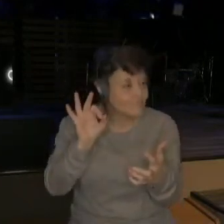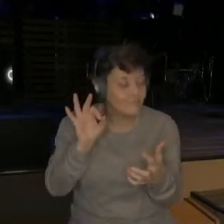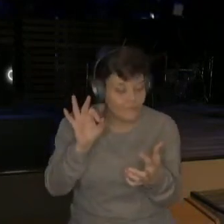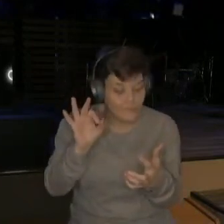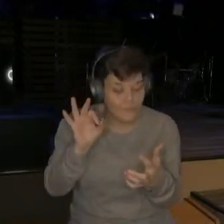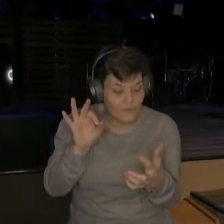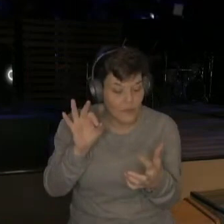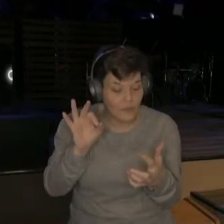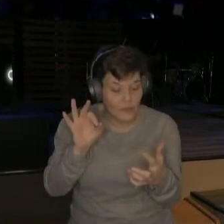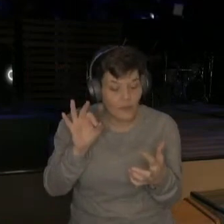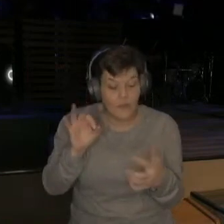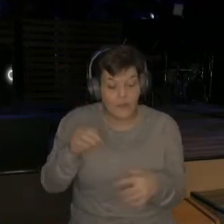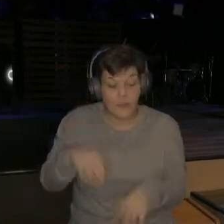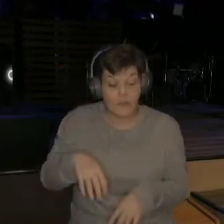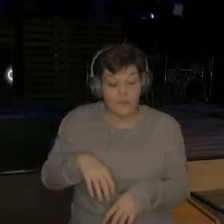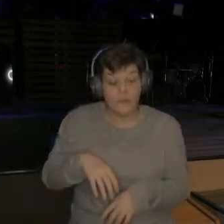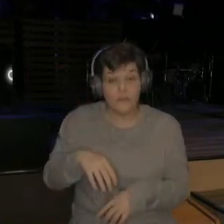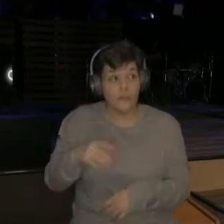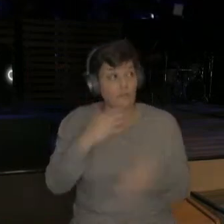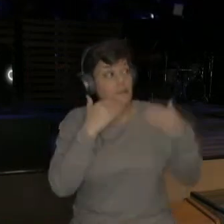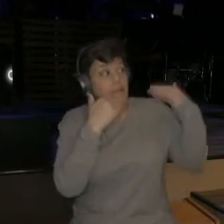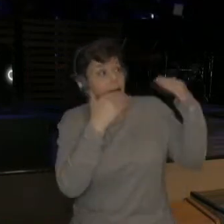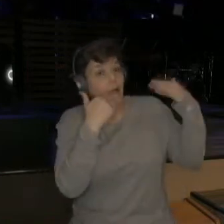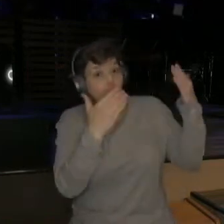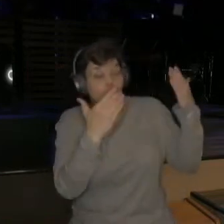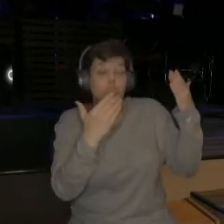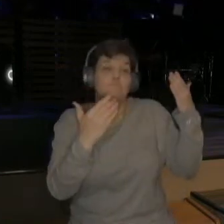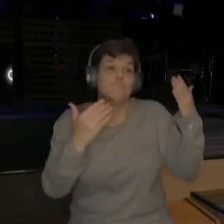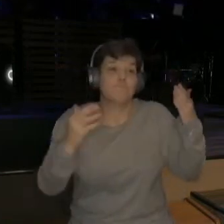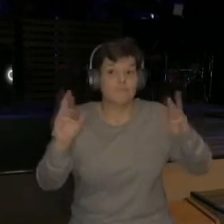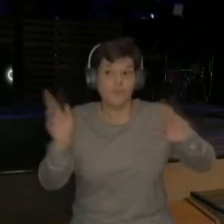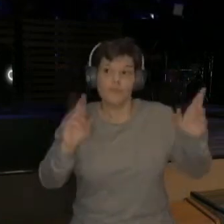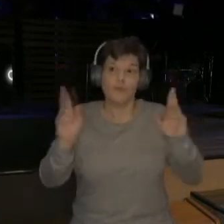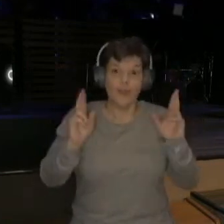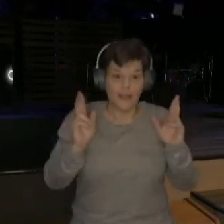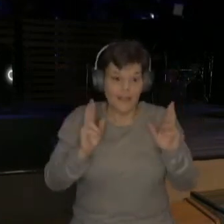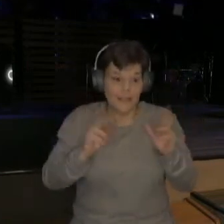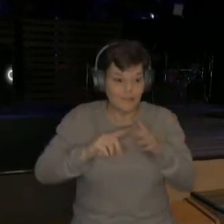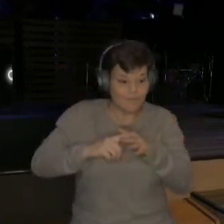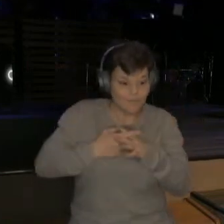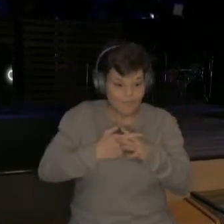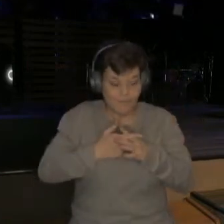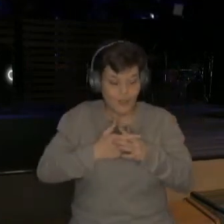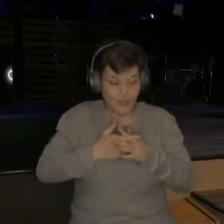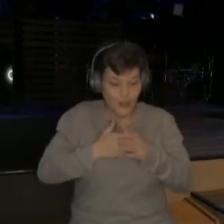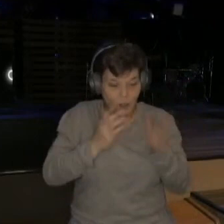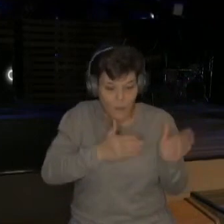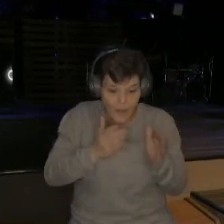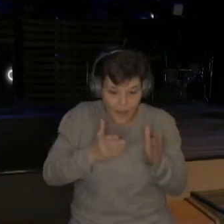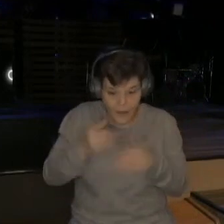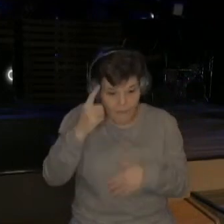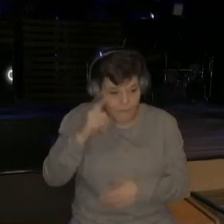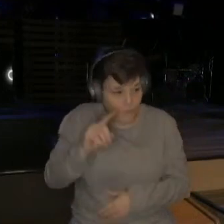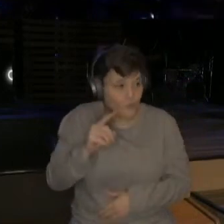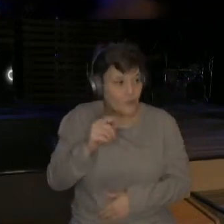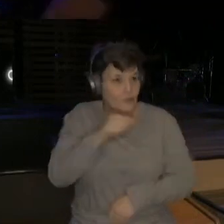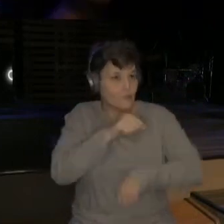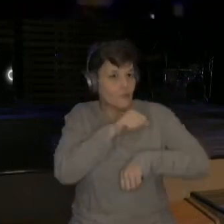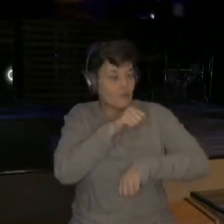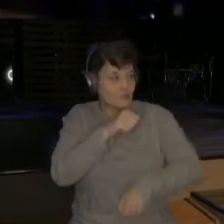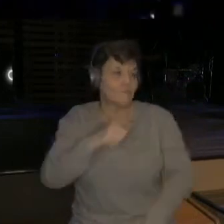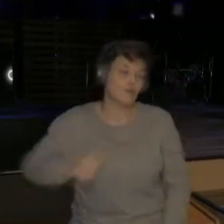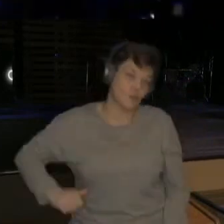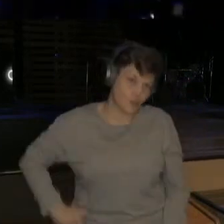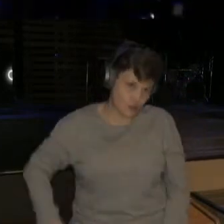Thankful that a donor liver had been found, Brenda began to plan her transplant surgery with great anticipation.